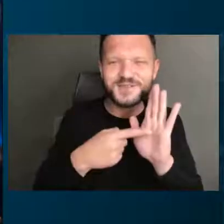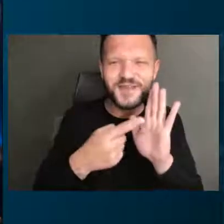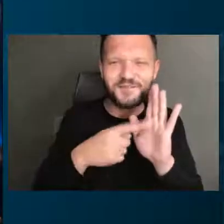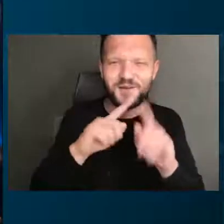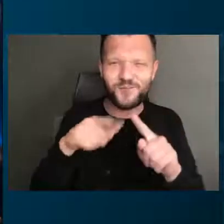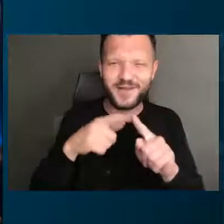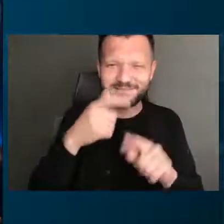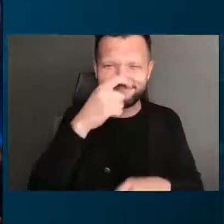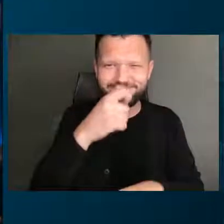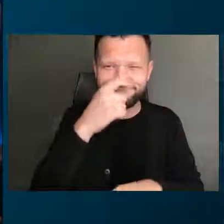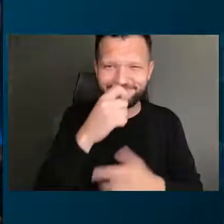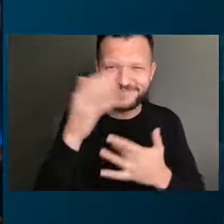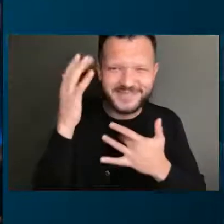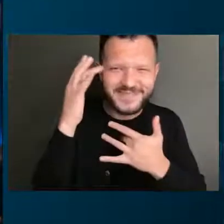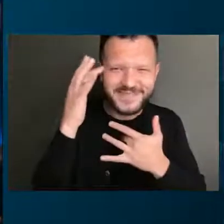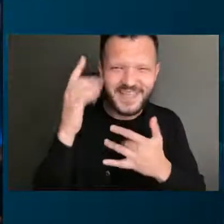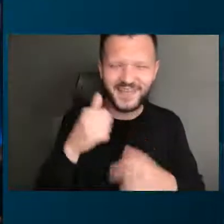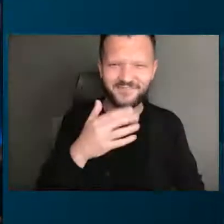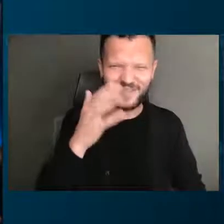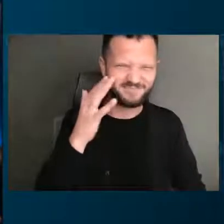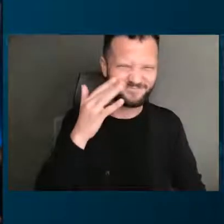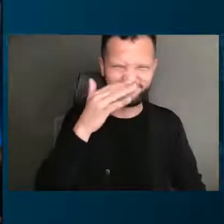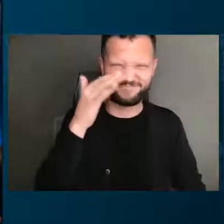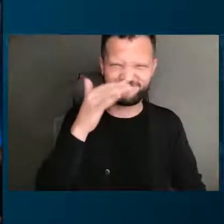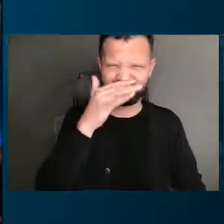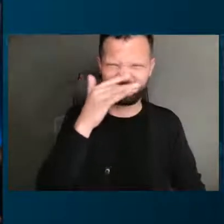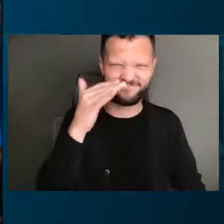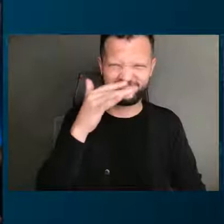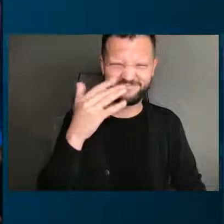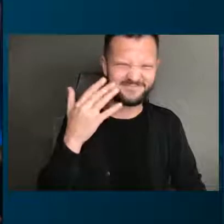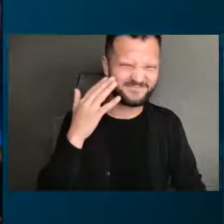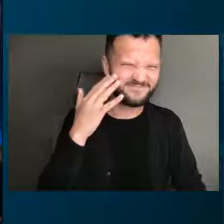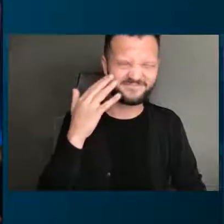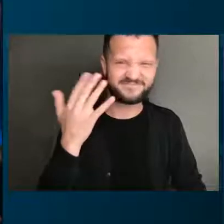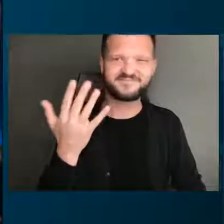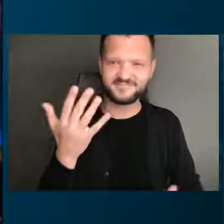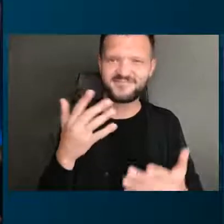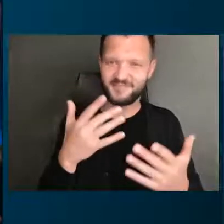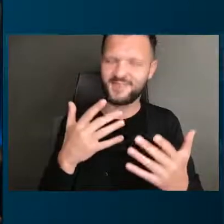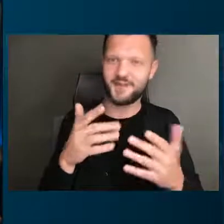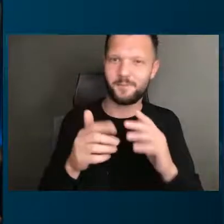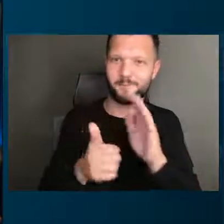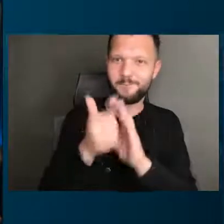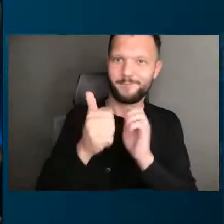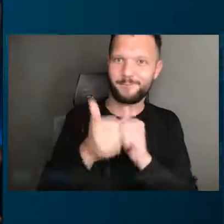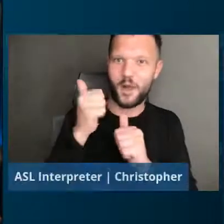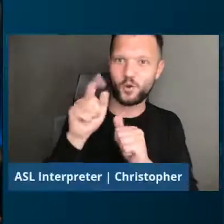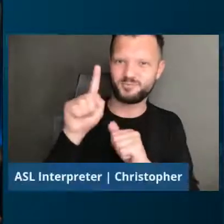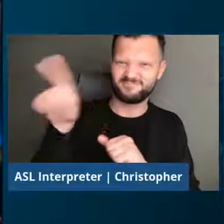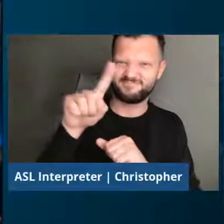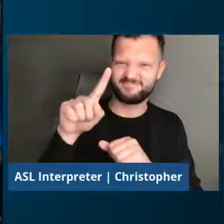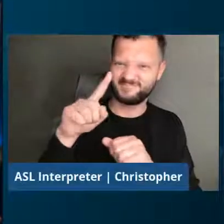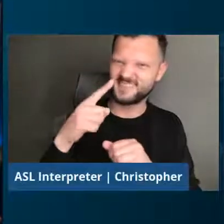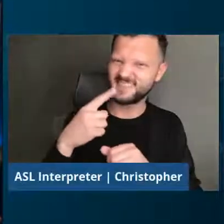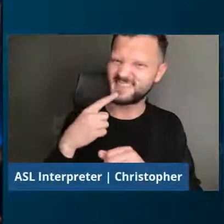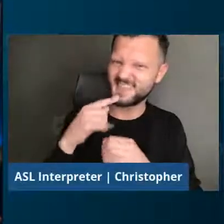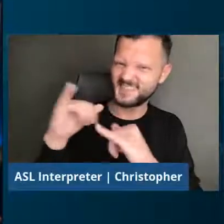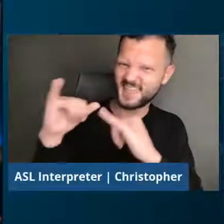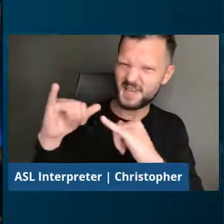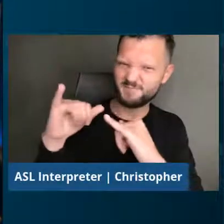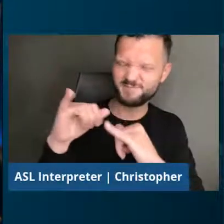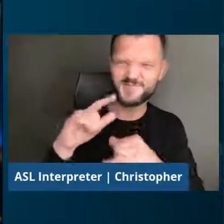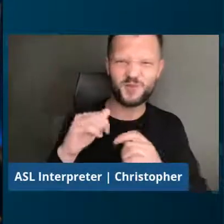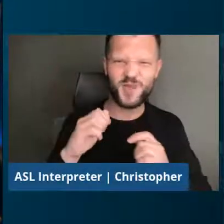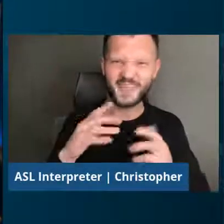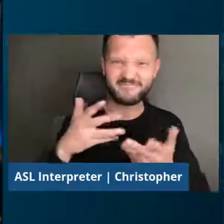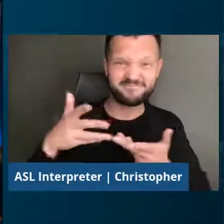right? They often report feeling that way, even though they're not sick. And when that happens, you can't really taste flavors that well, right? So